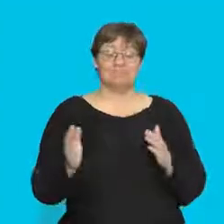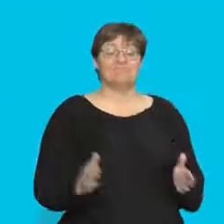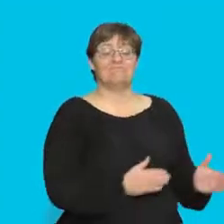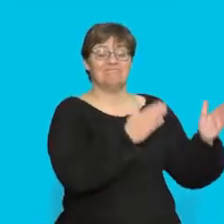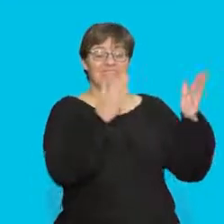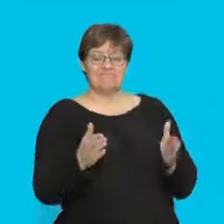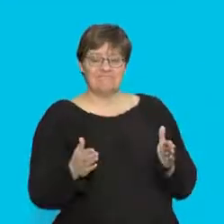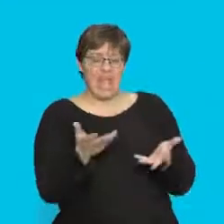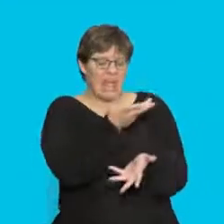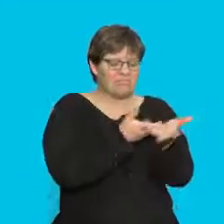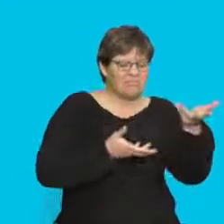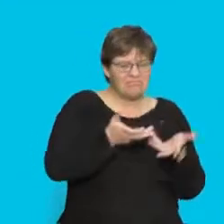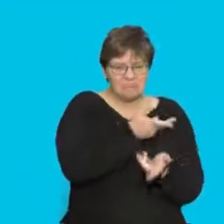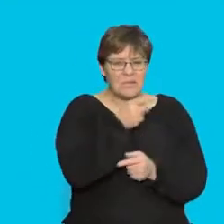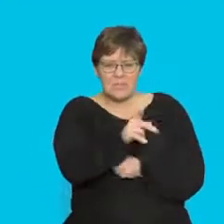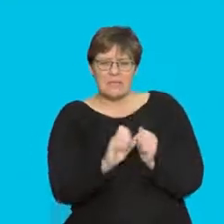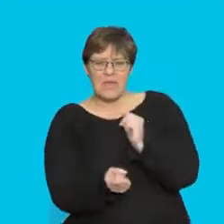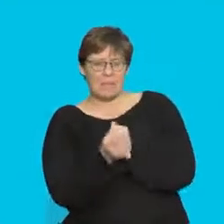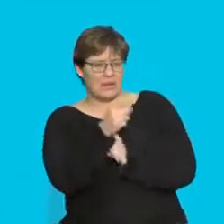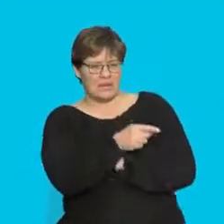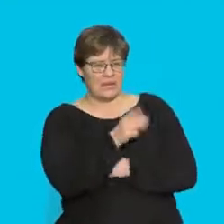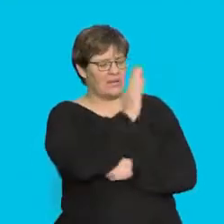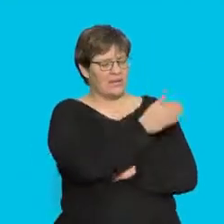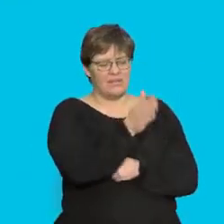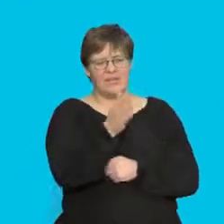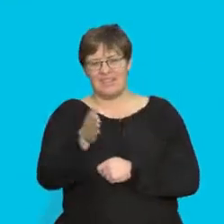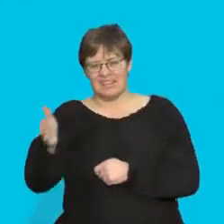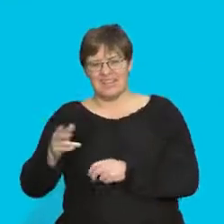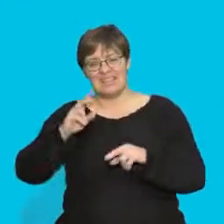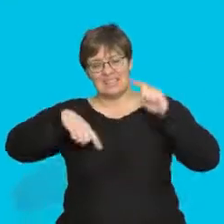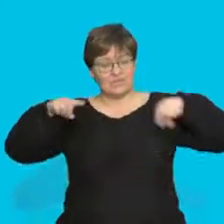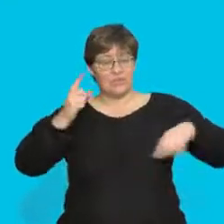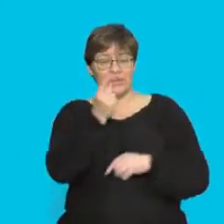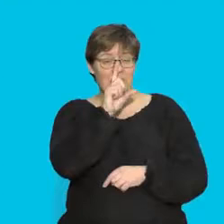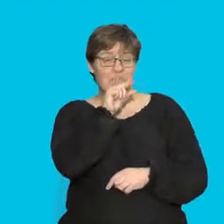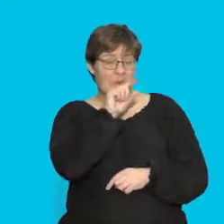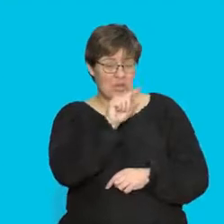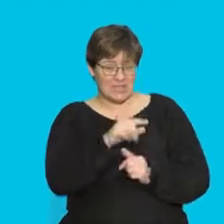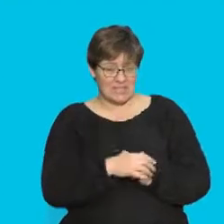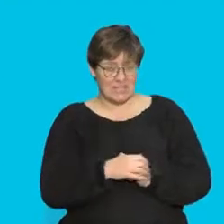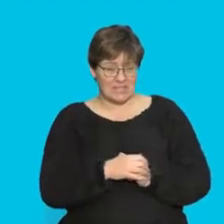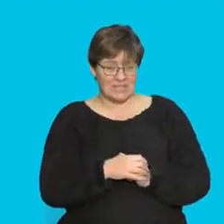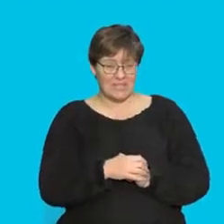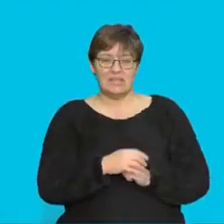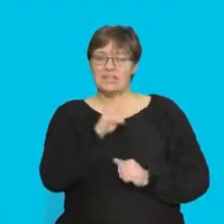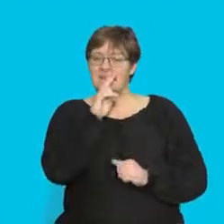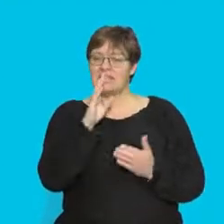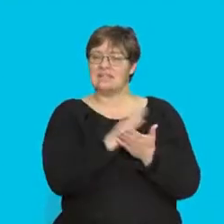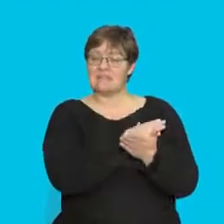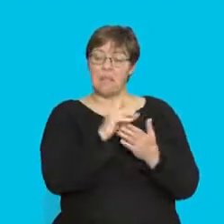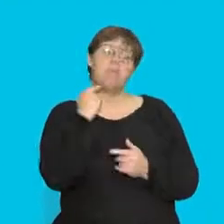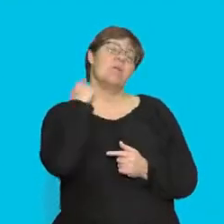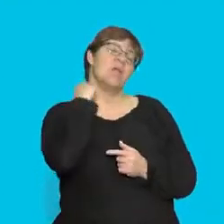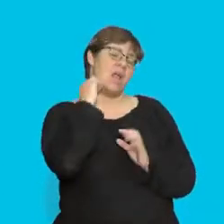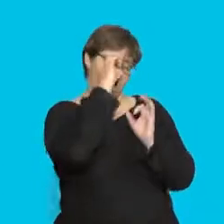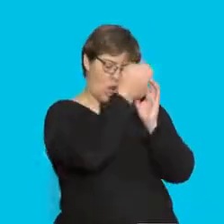What interaction is being shown here? Well, here we've got different kinds of birds, and we can see that